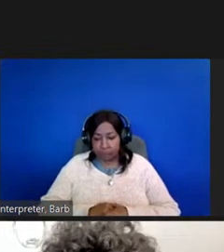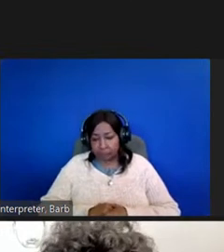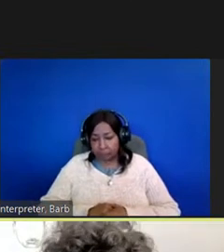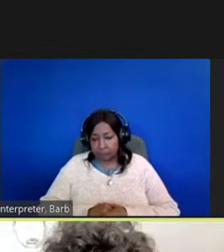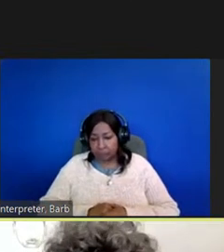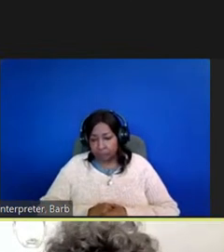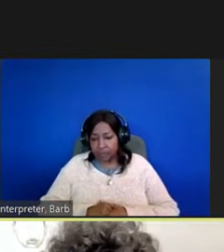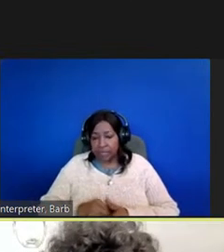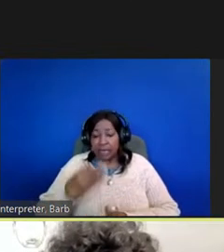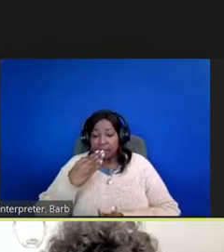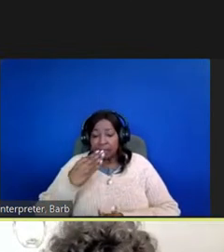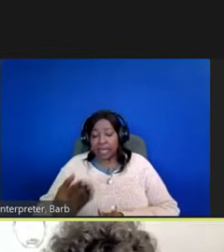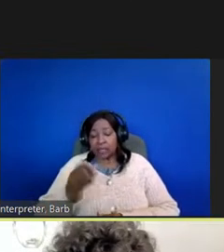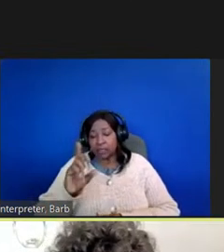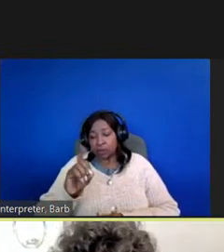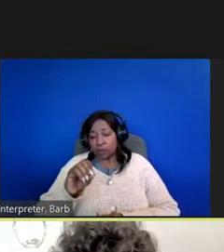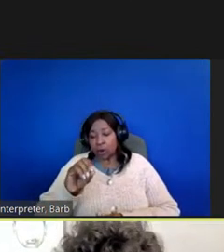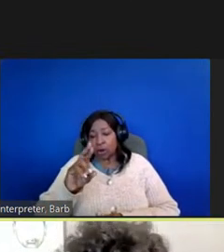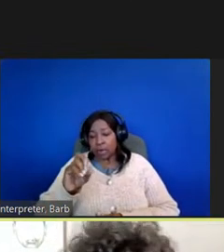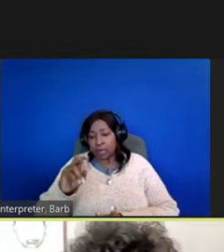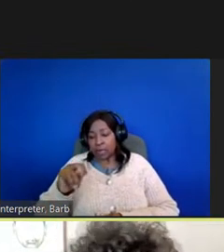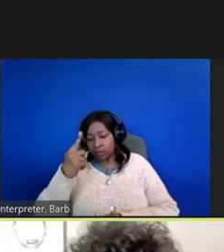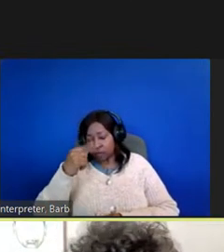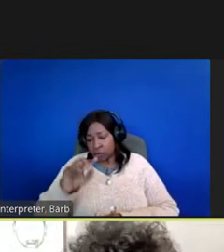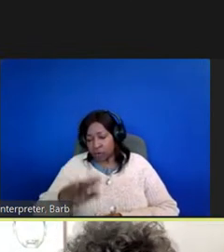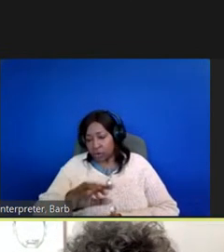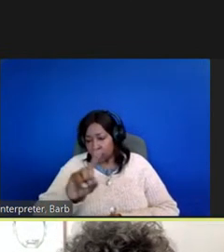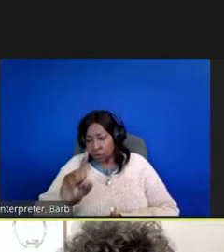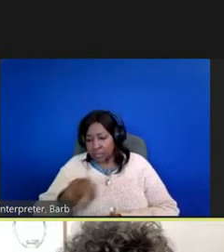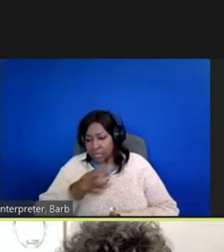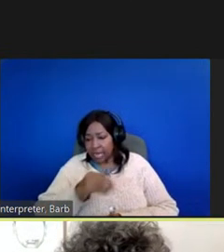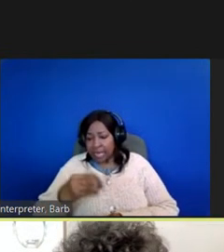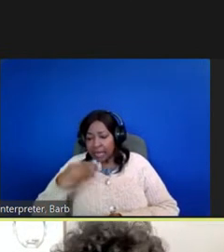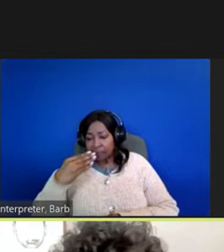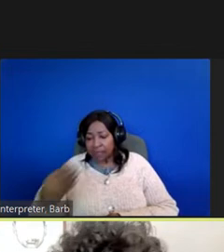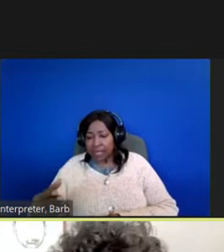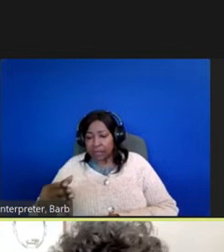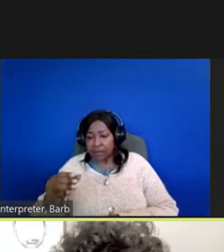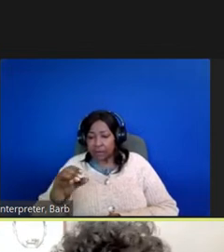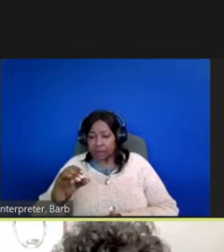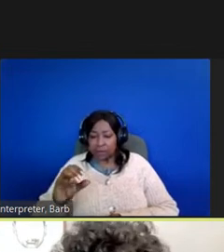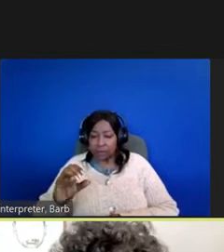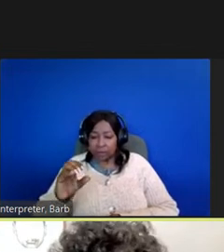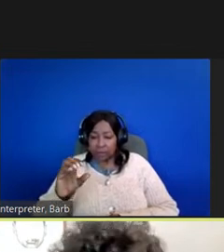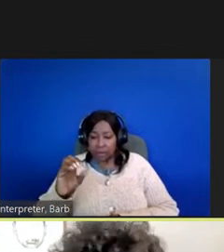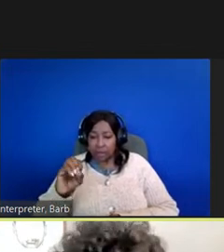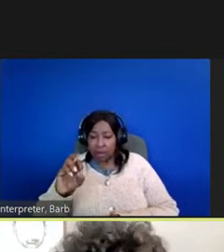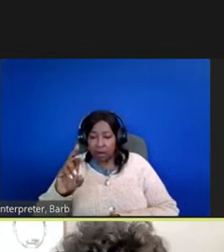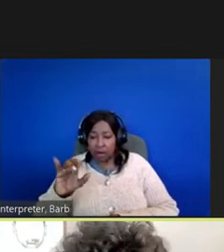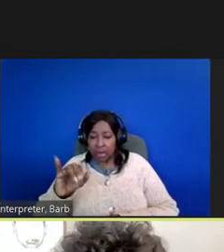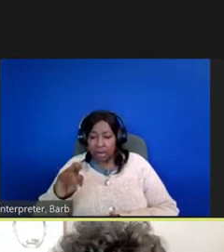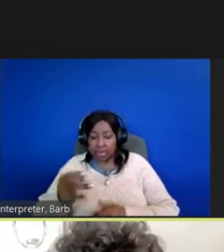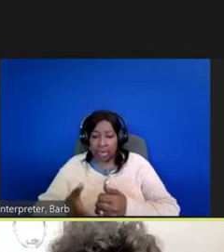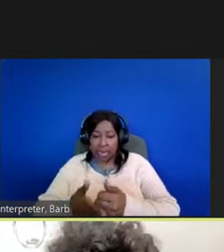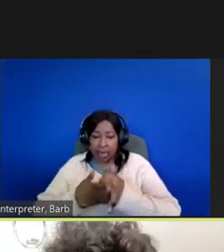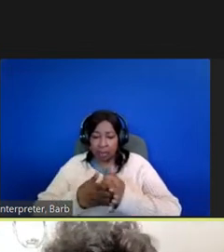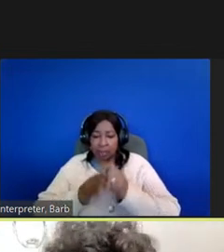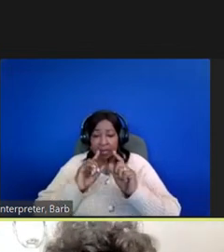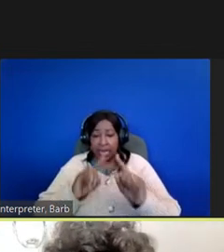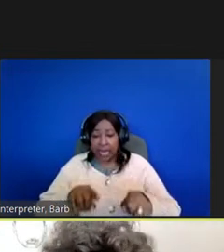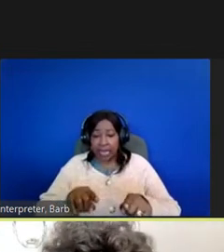Thank you, Doreen, for your question, and thank you, Aaron, for helping us answer that. And before we move on to the